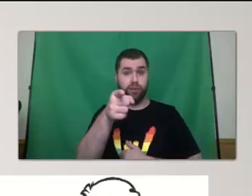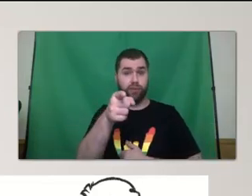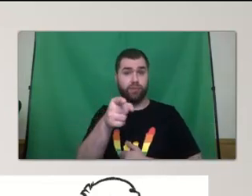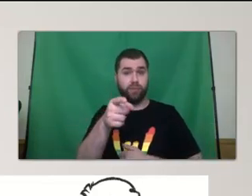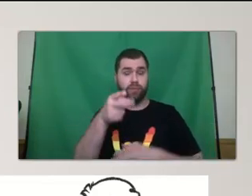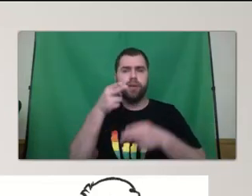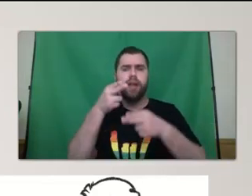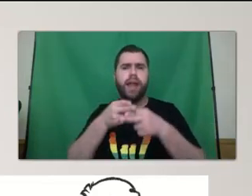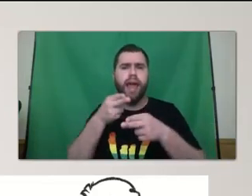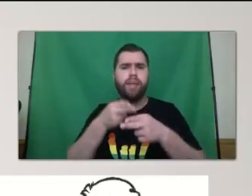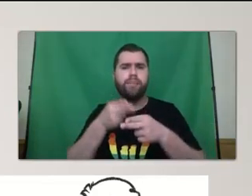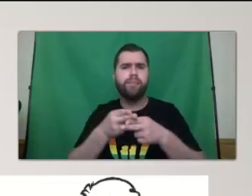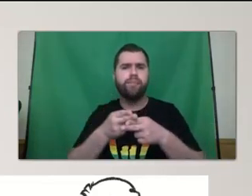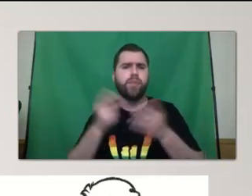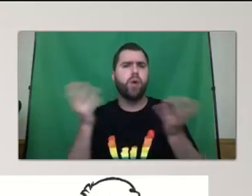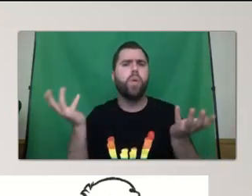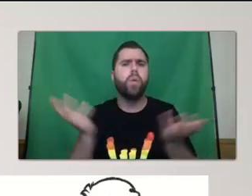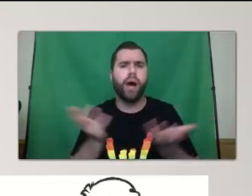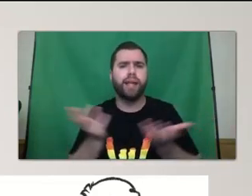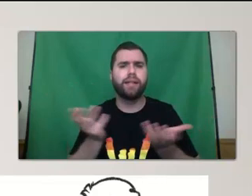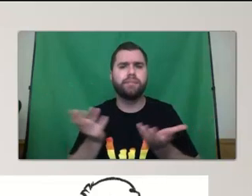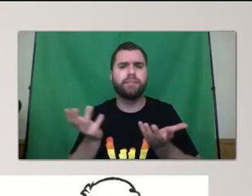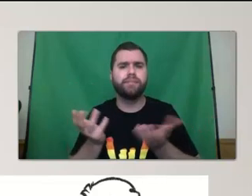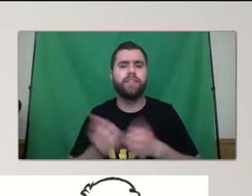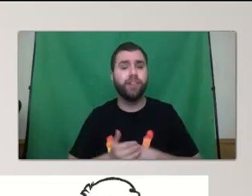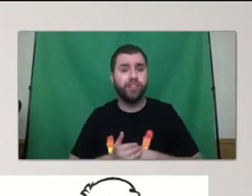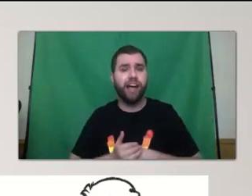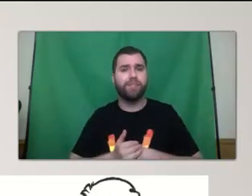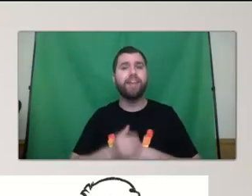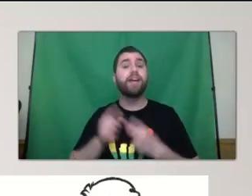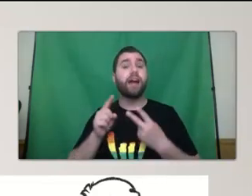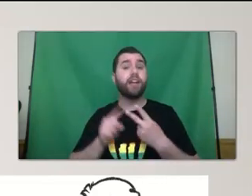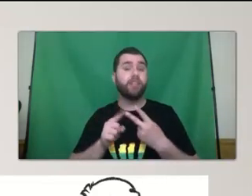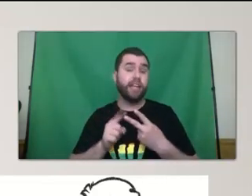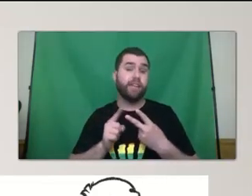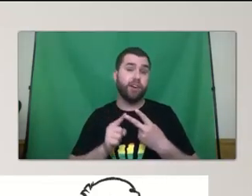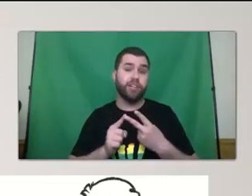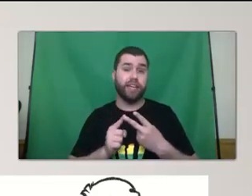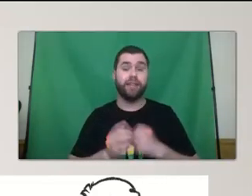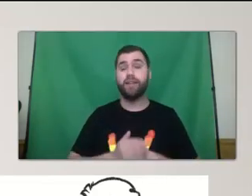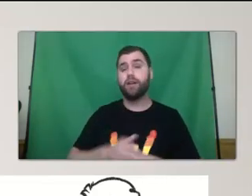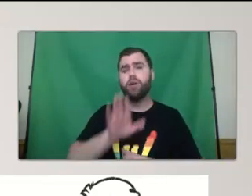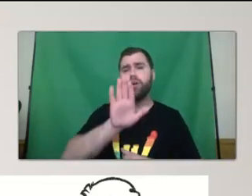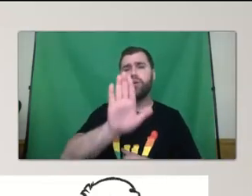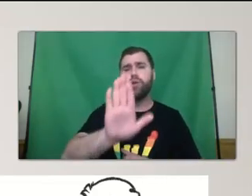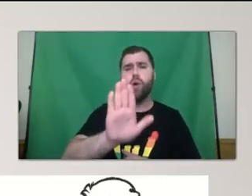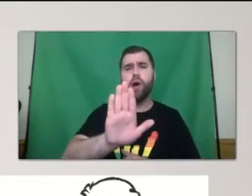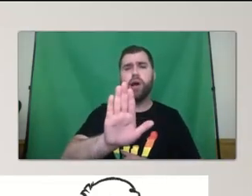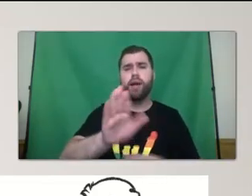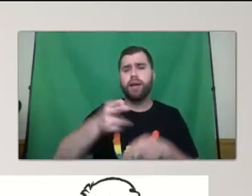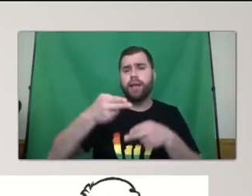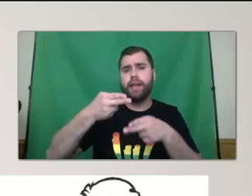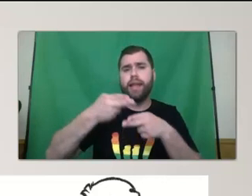you, name, what. Good job. Now here's the second version again.